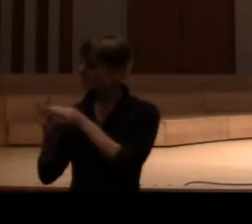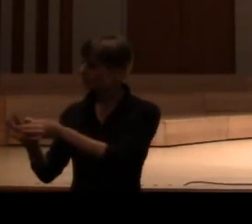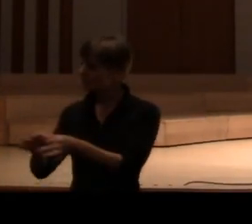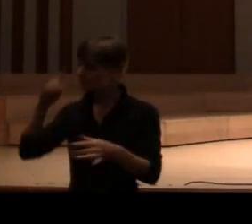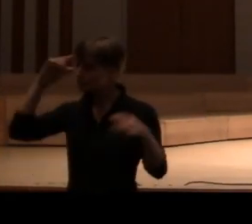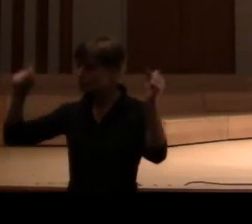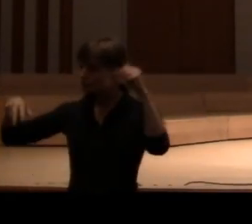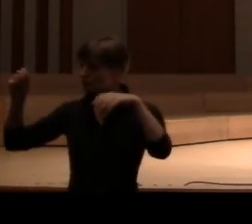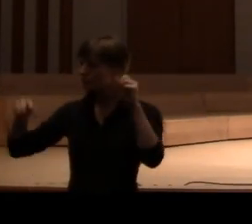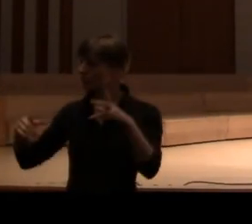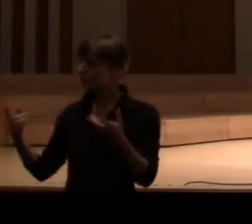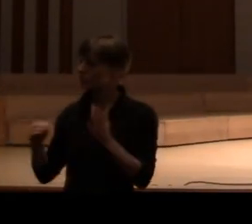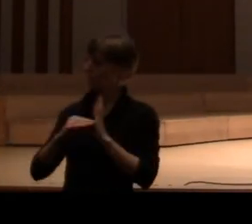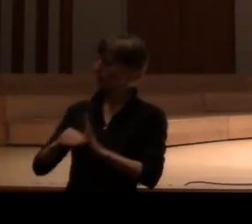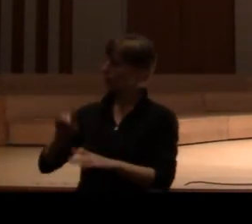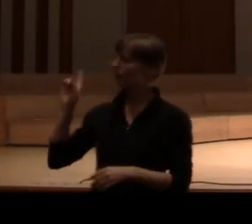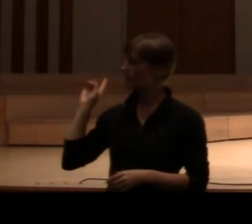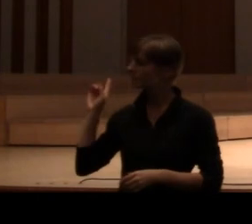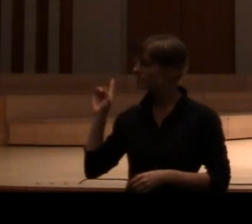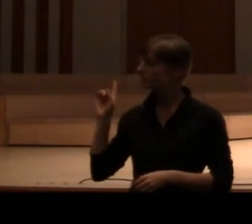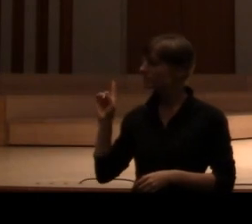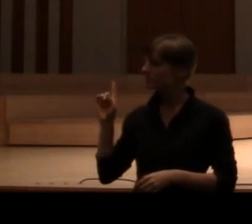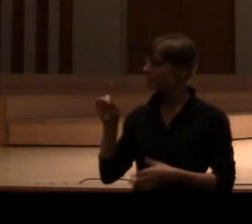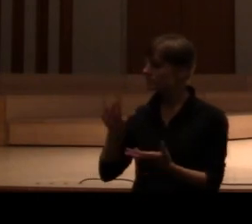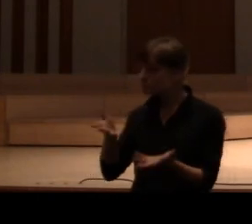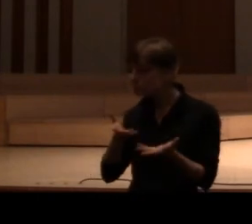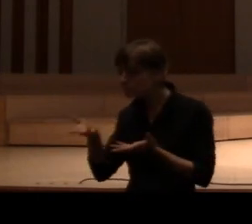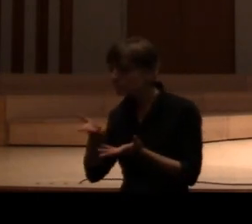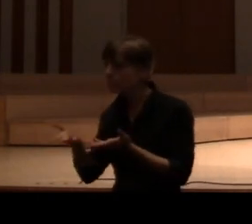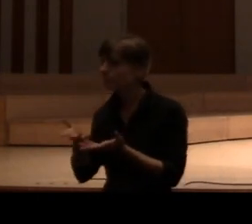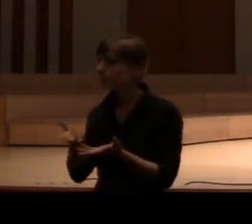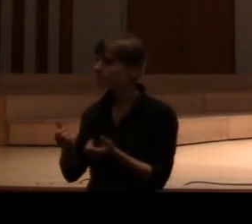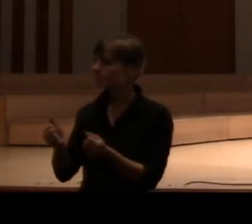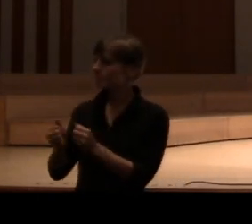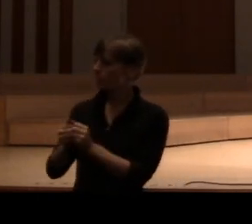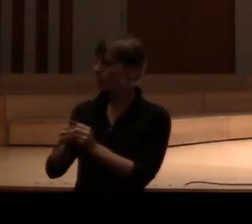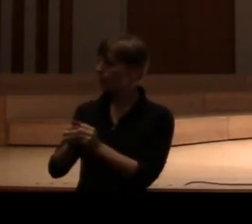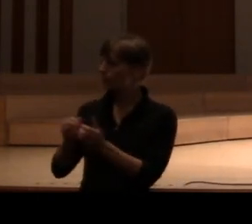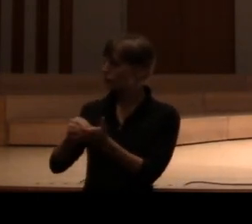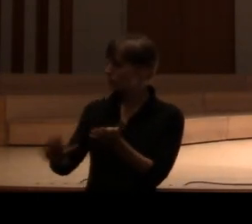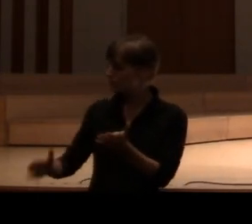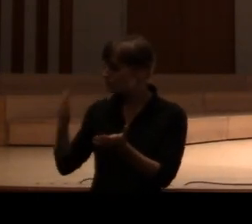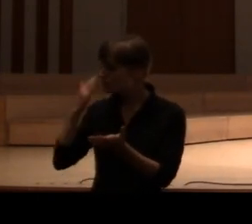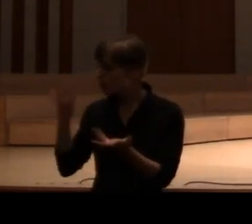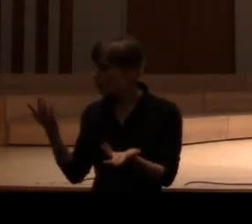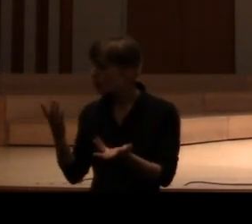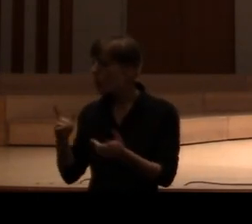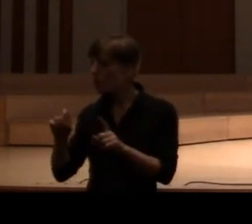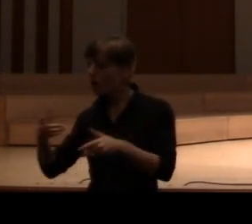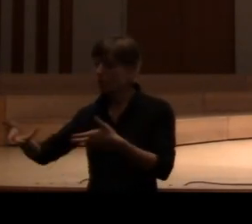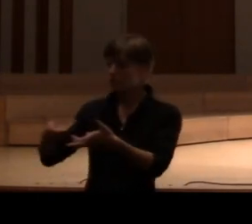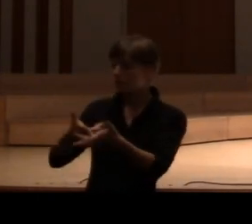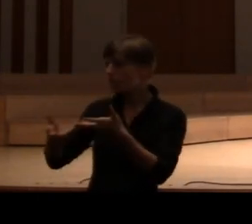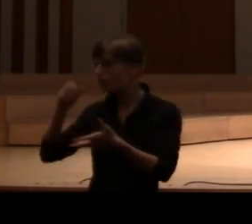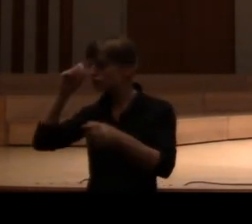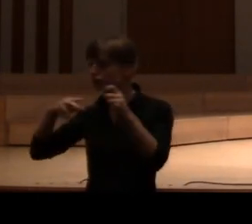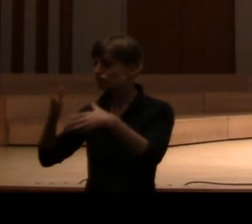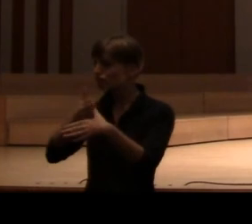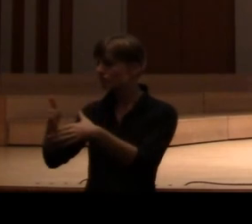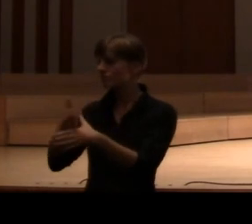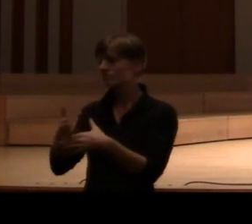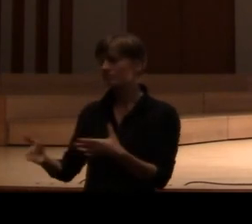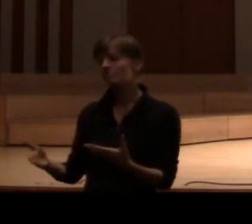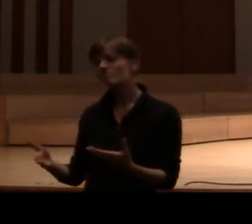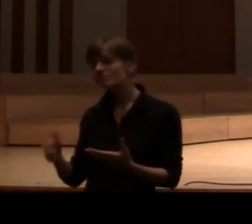by modeling it, collaborating with students, the whole poison tester effect of writing stories together can truly be incredibly